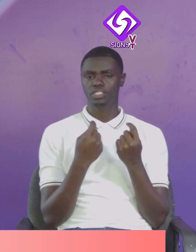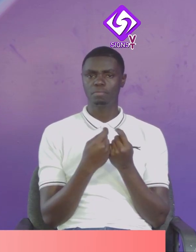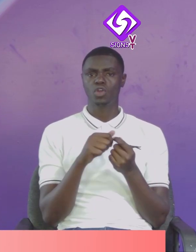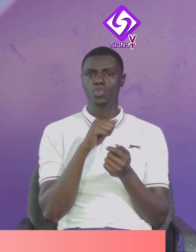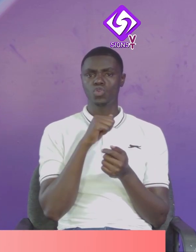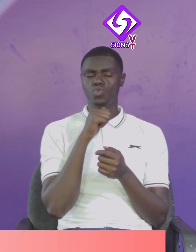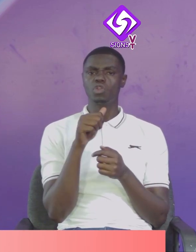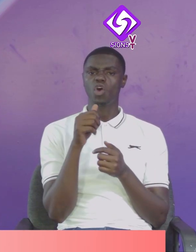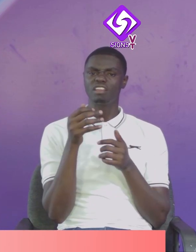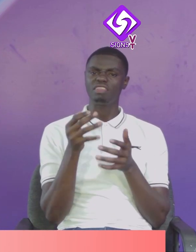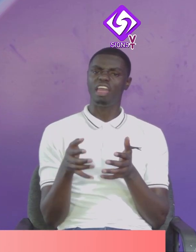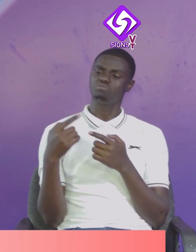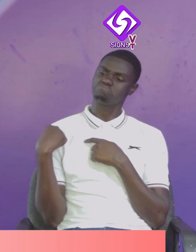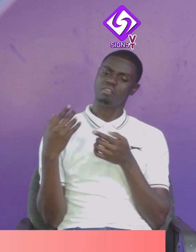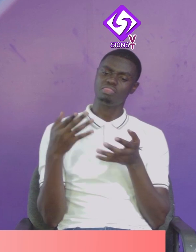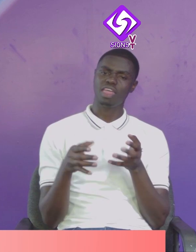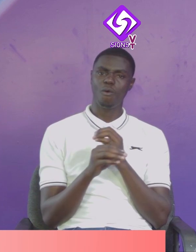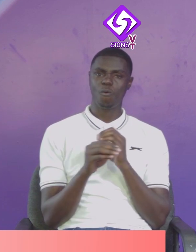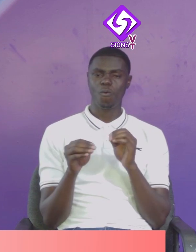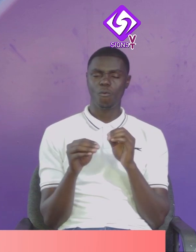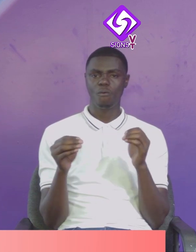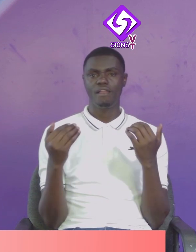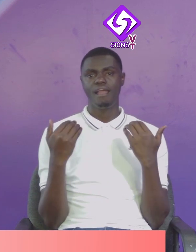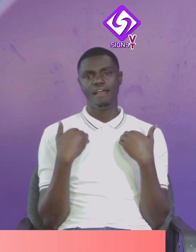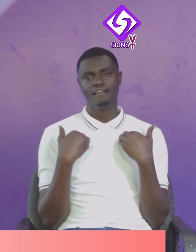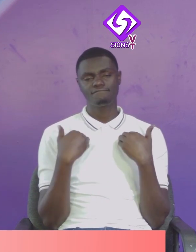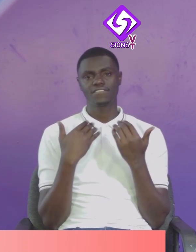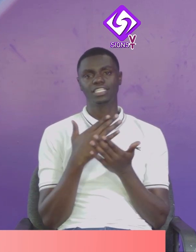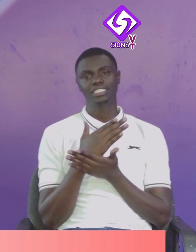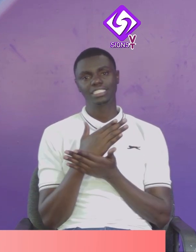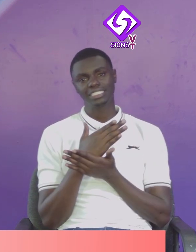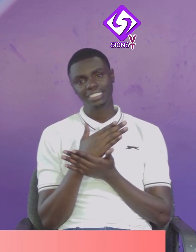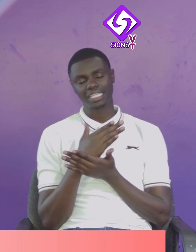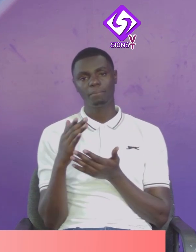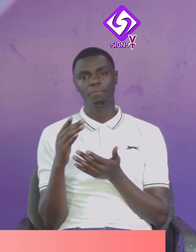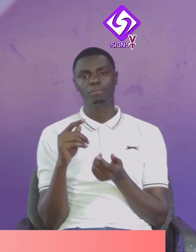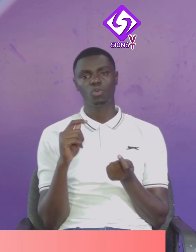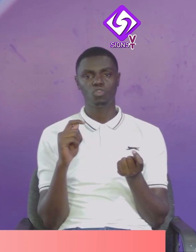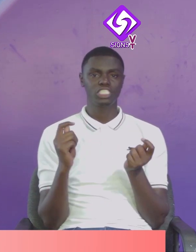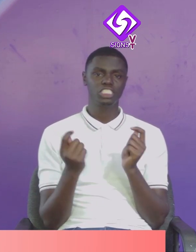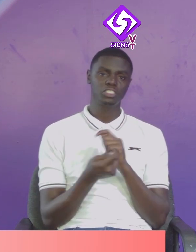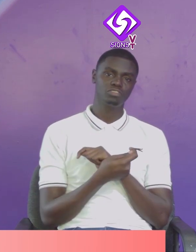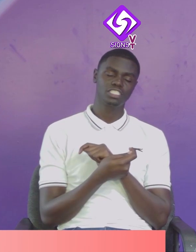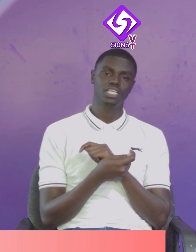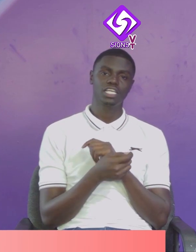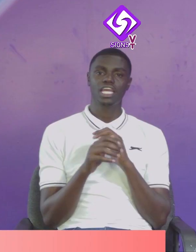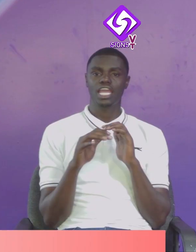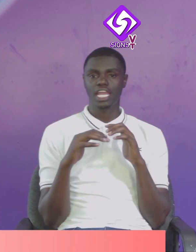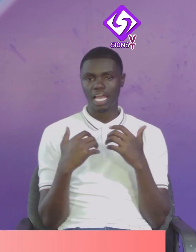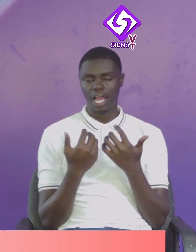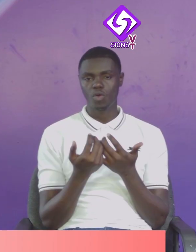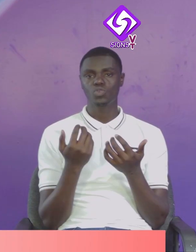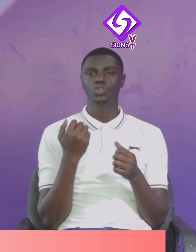used to be there, there's some of a shift in the way you have to take your players,